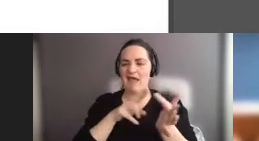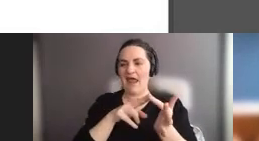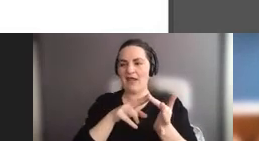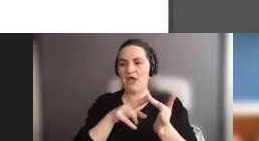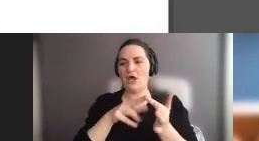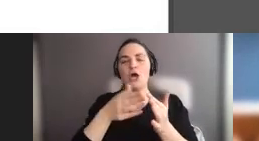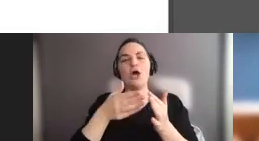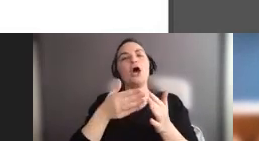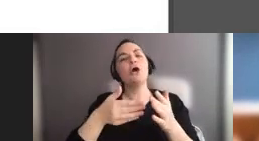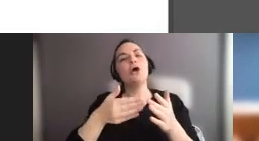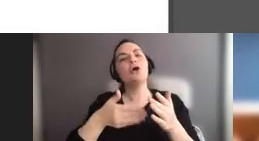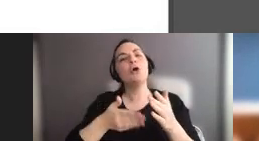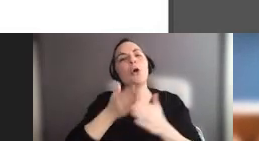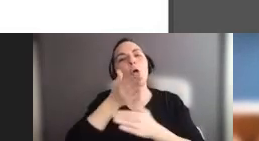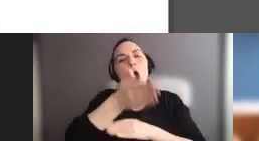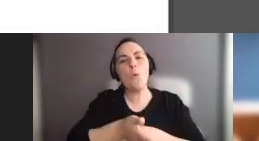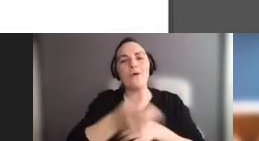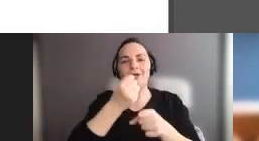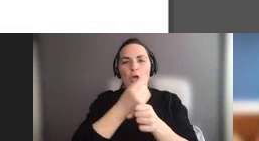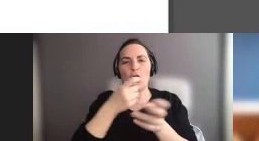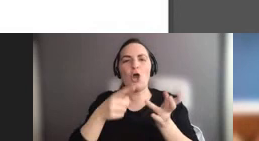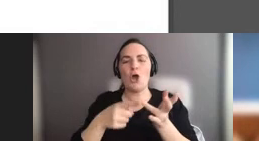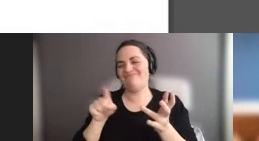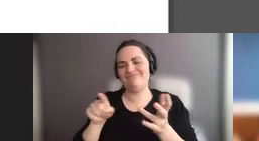through copper.